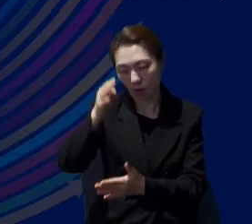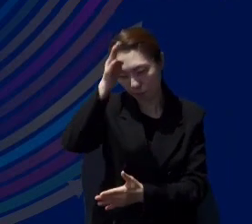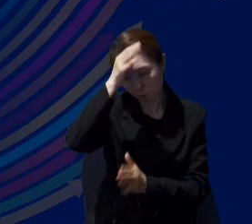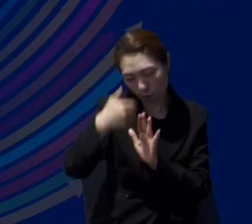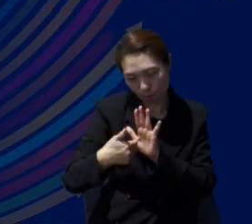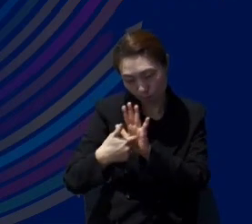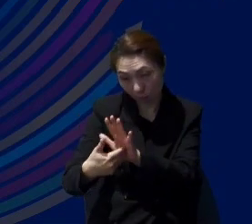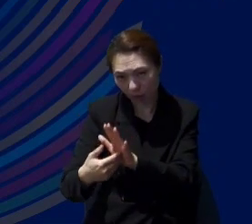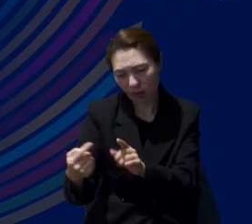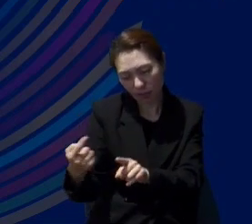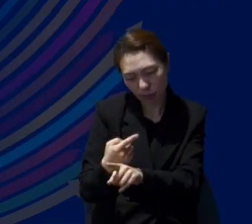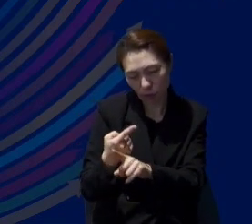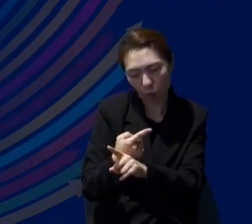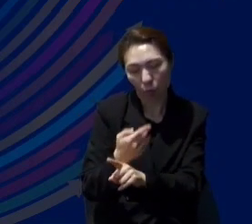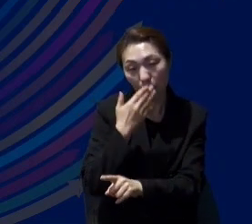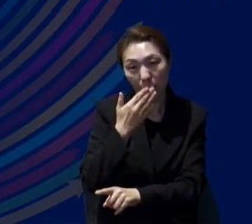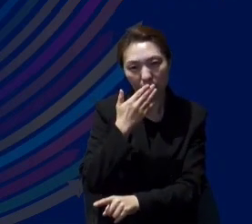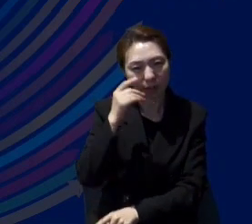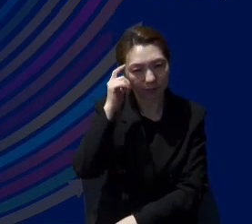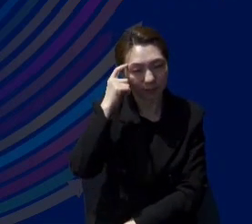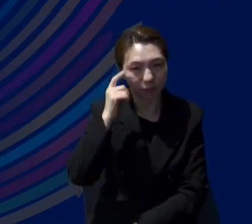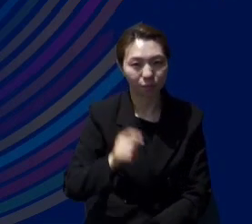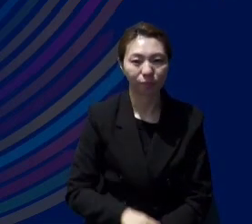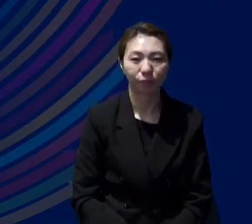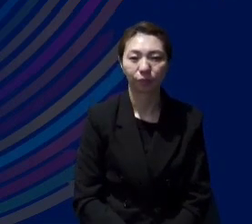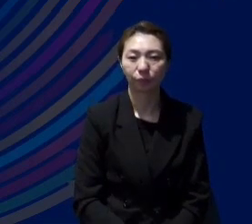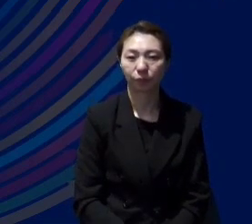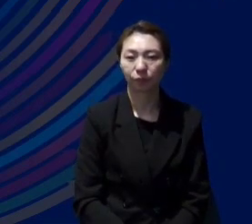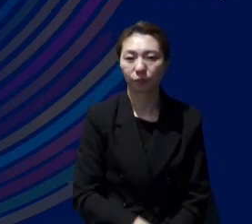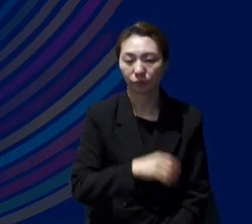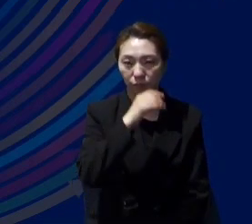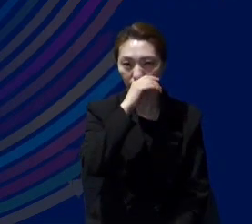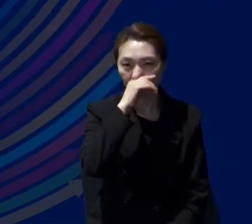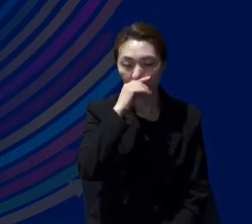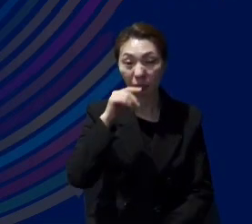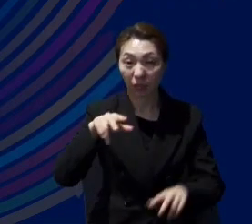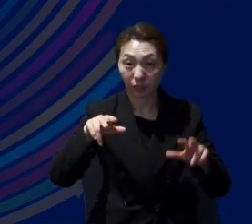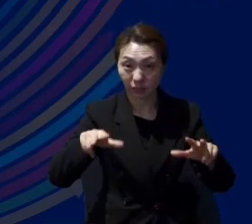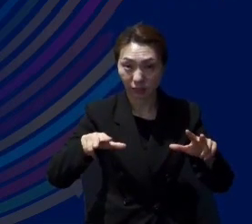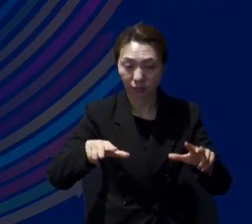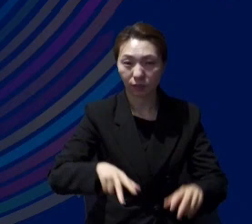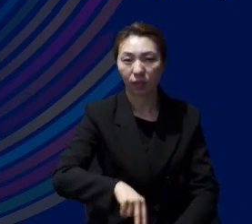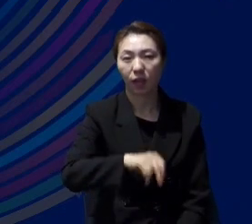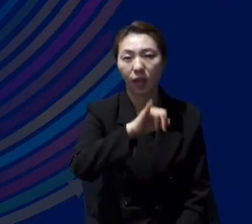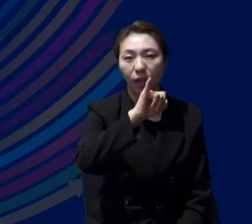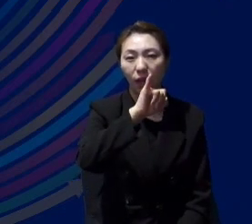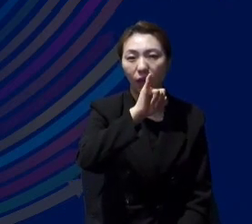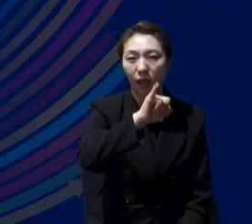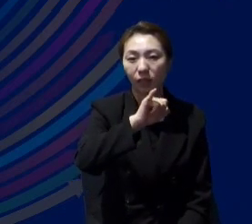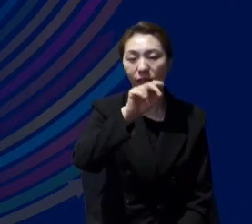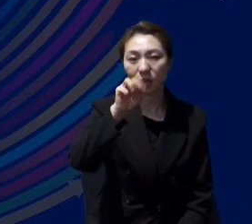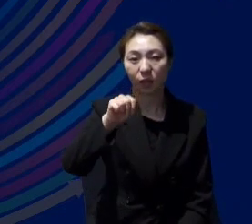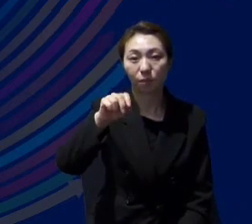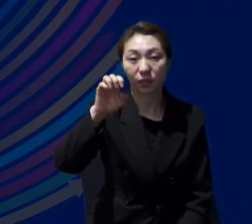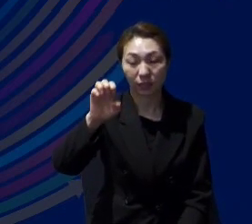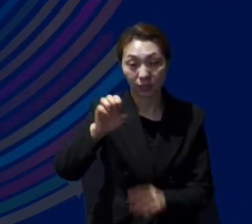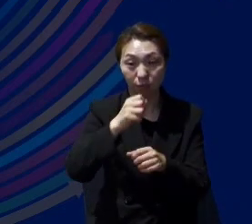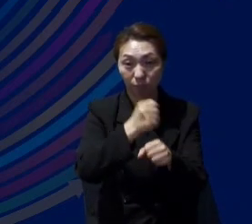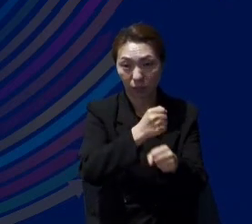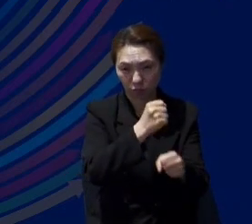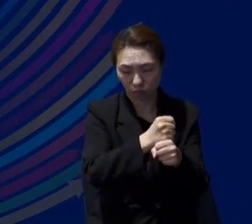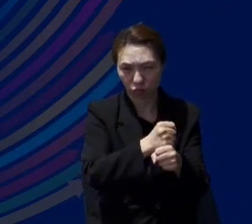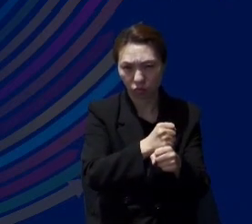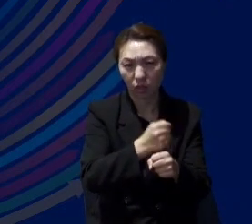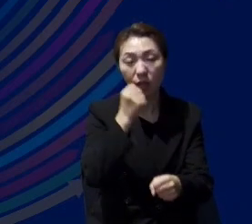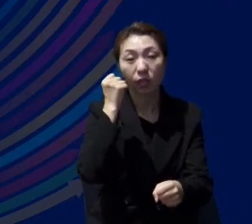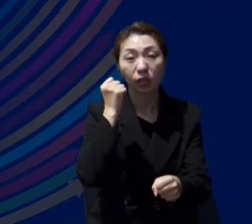summarized in this tool is developed by IHME, and this was published in Lancet. You can search this. And if you put your